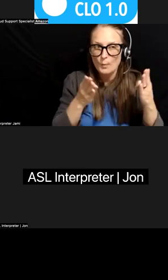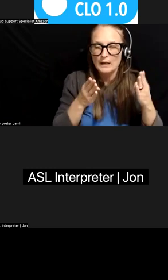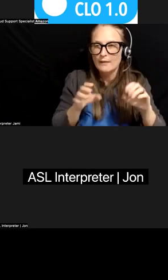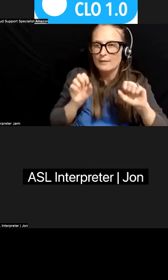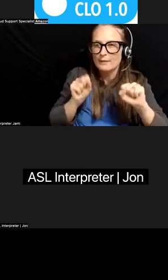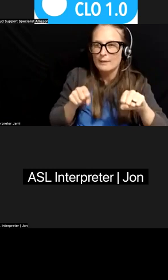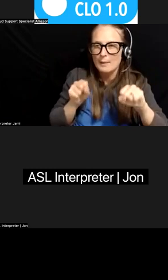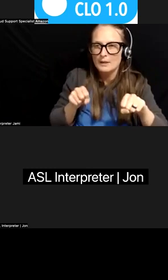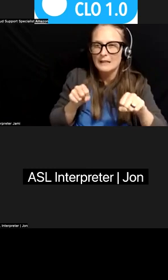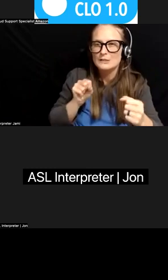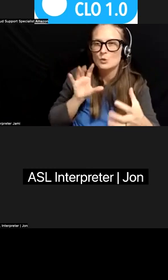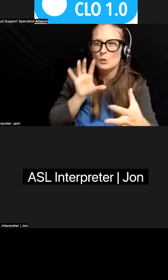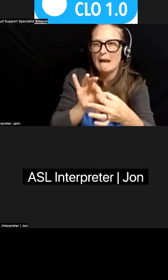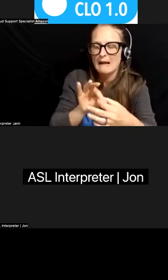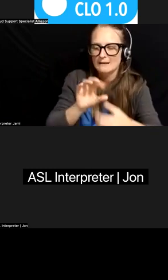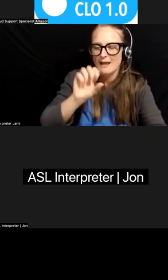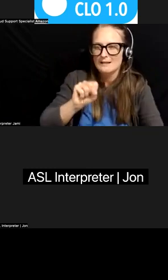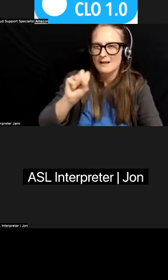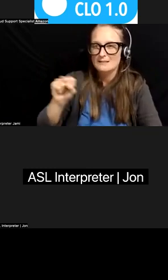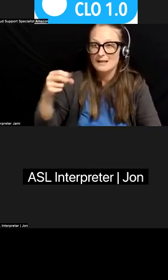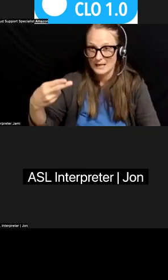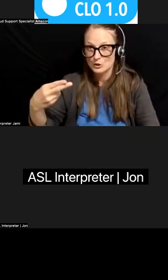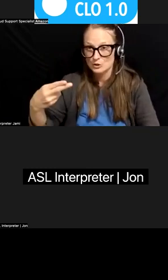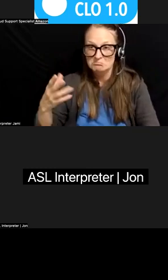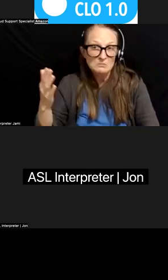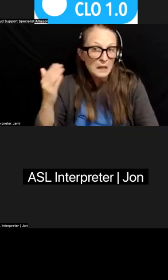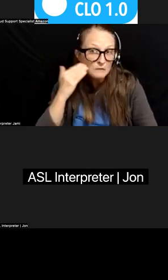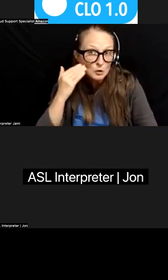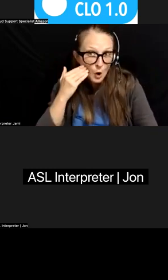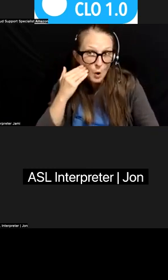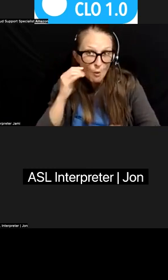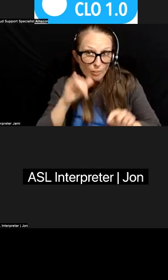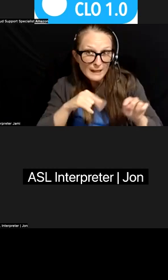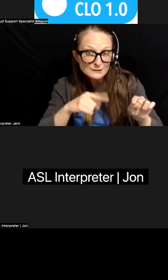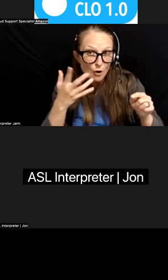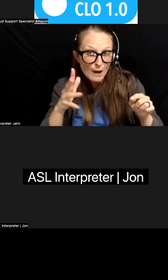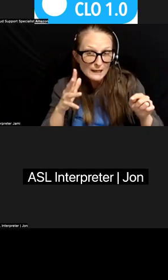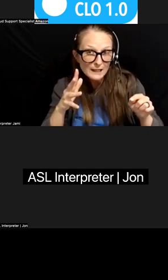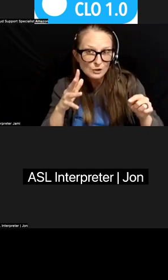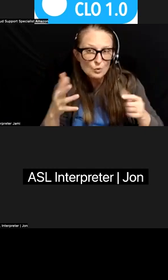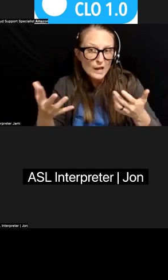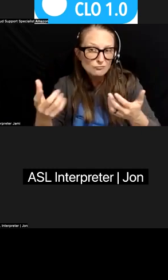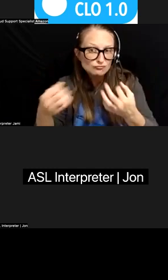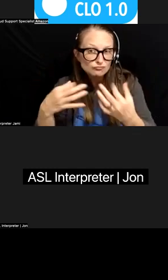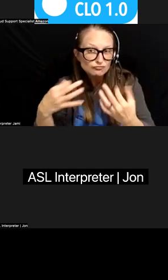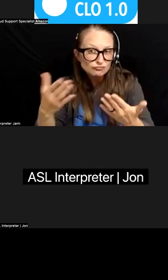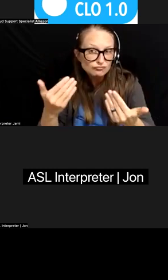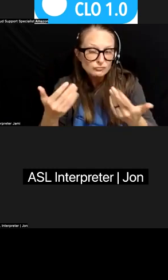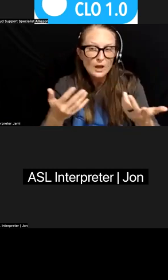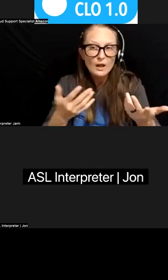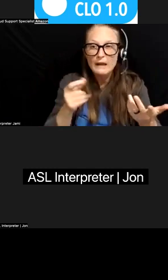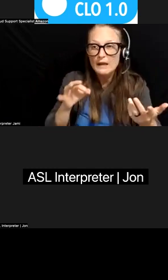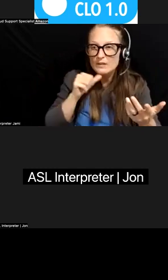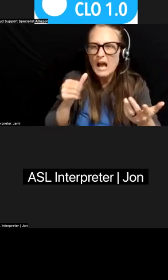the SSH. If you happen to know this, you can chime in. If you don't, we're gonna cover it in later section. What else should